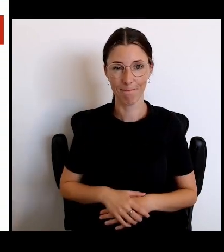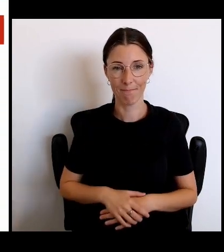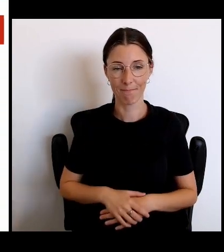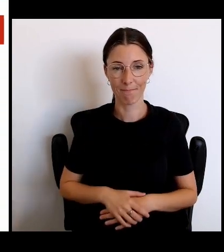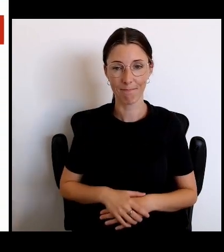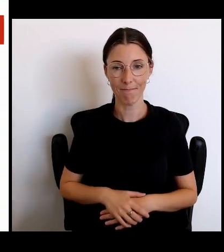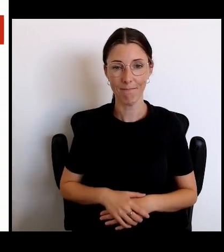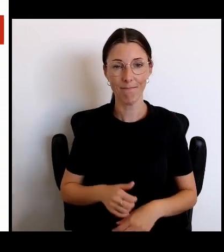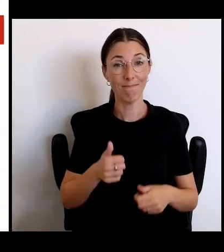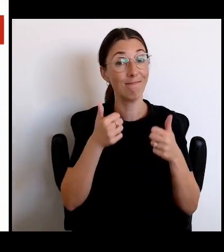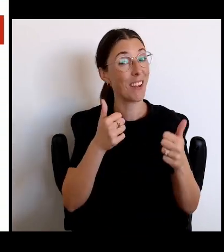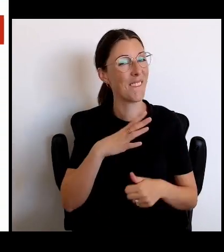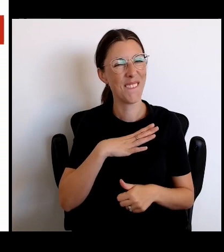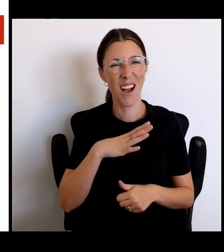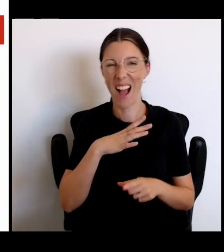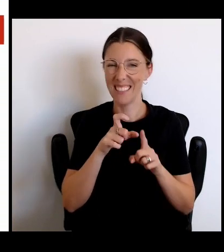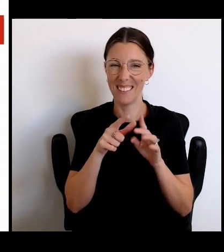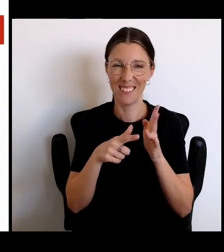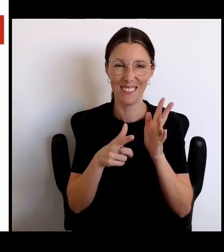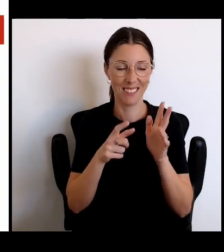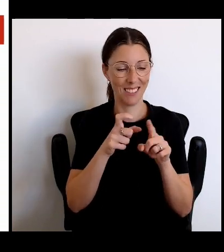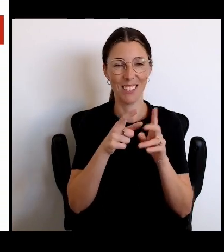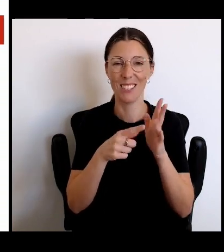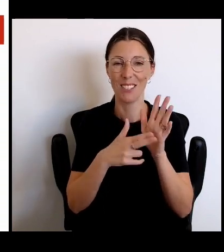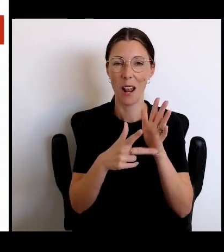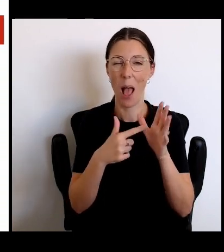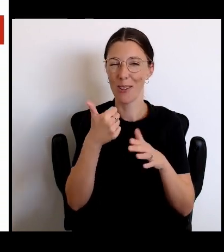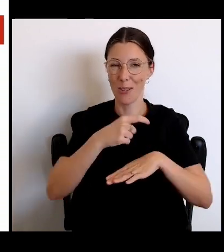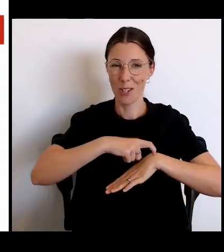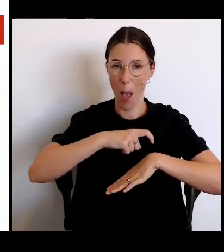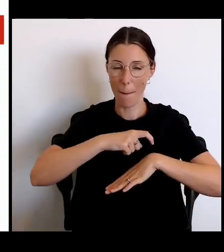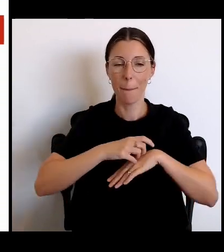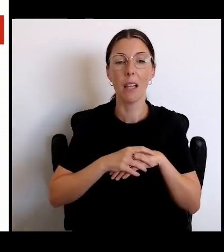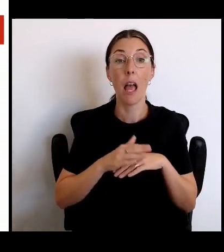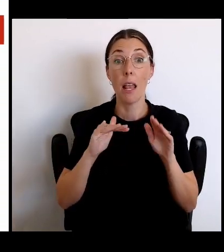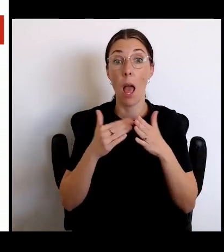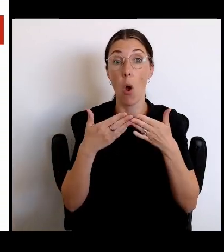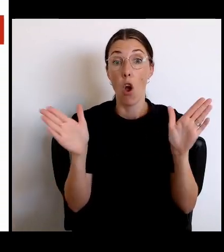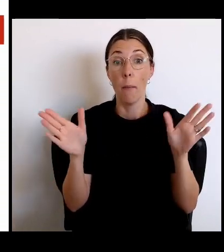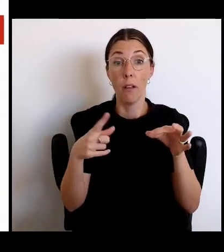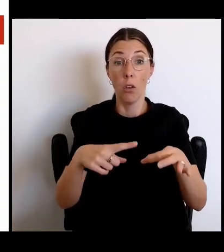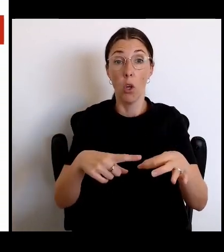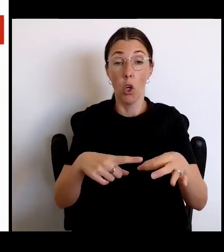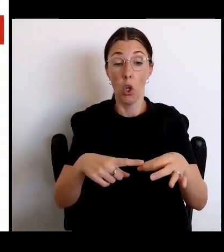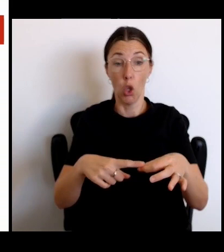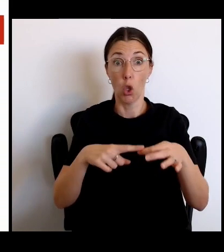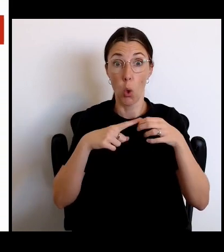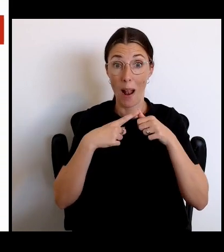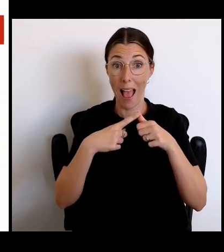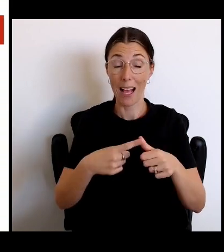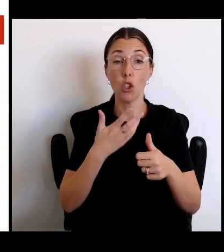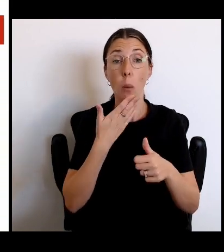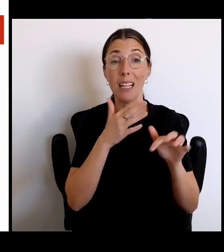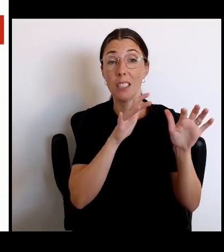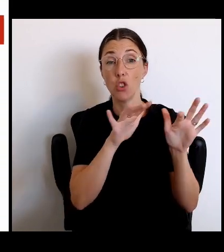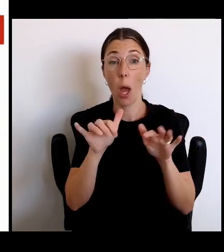Great. No, Donna, you did very well for time. We now have some time for a Q&A, so please type your questions in the Slido and